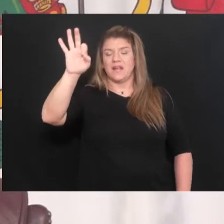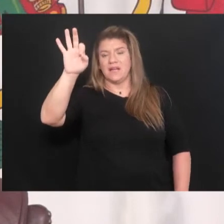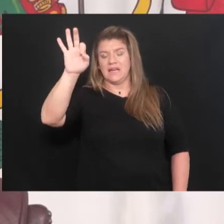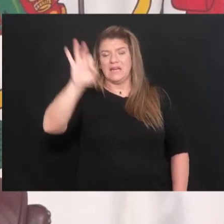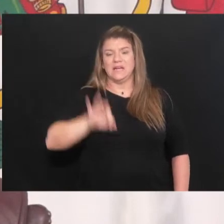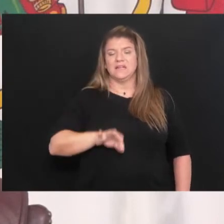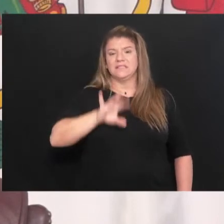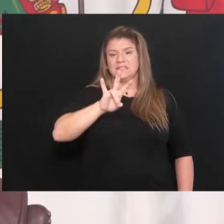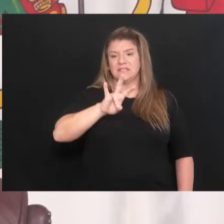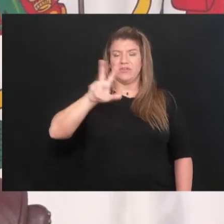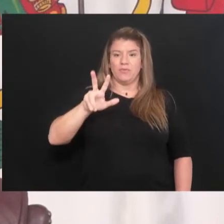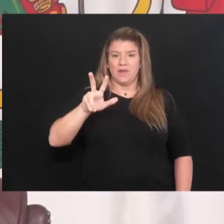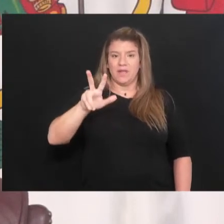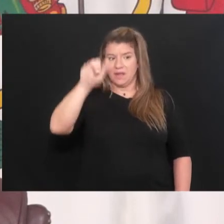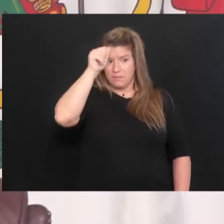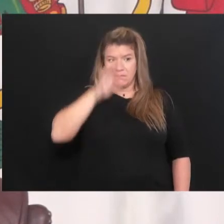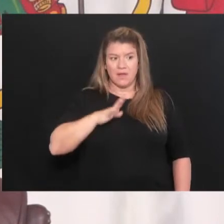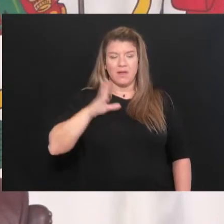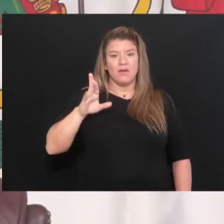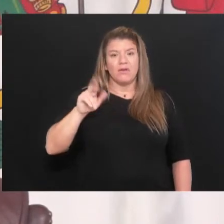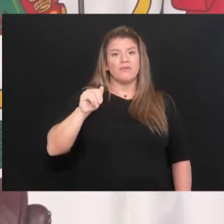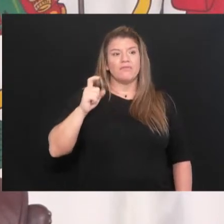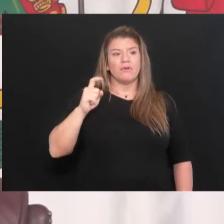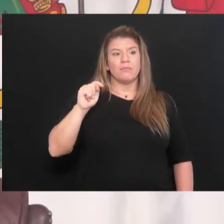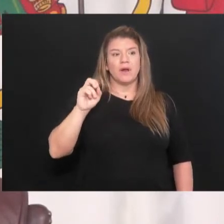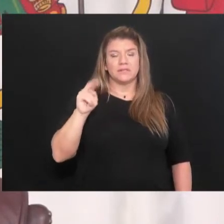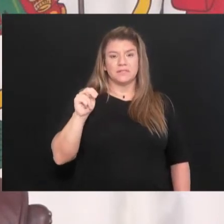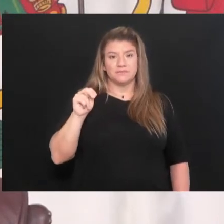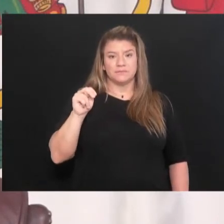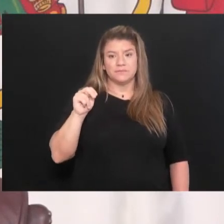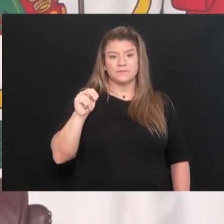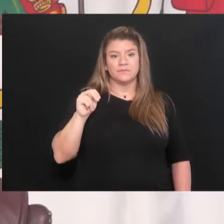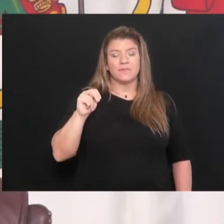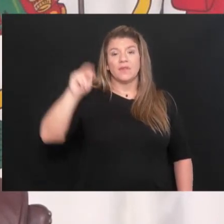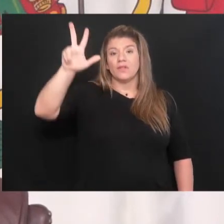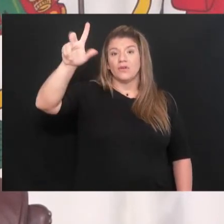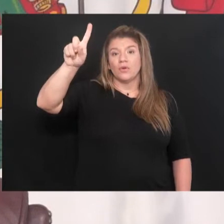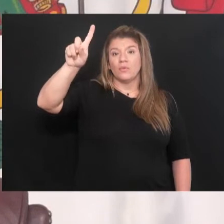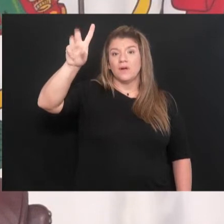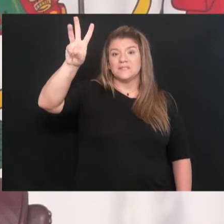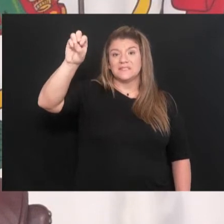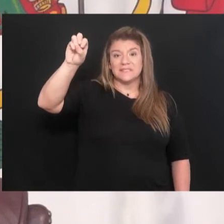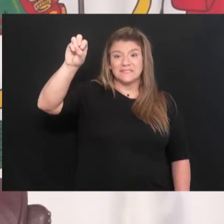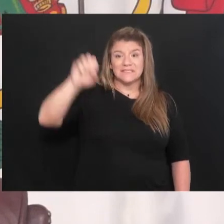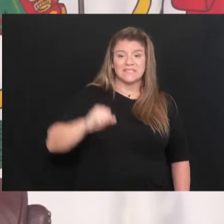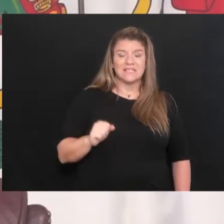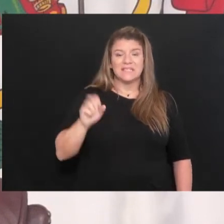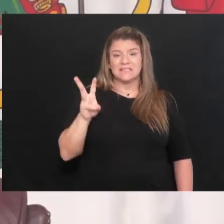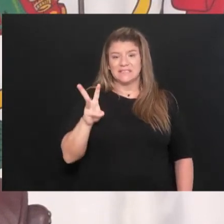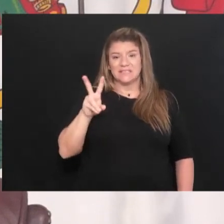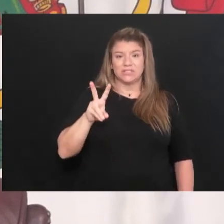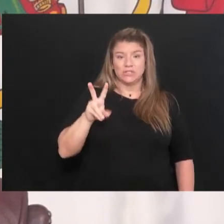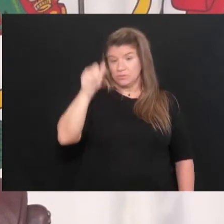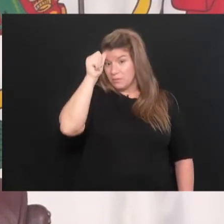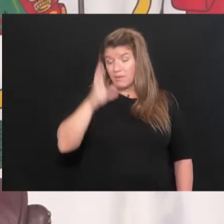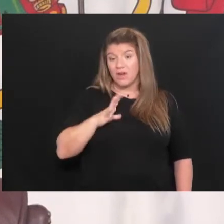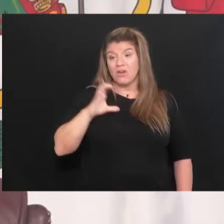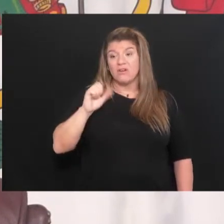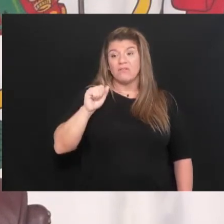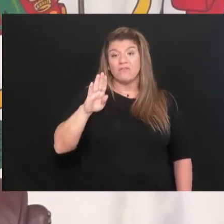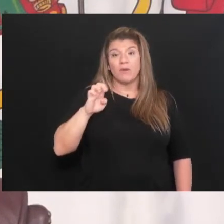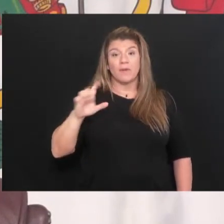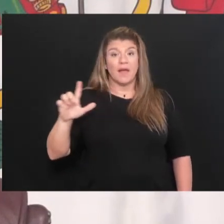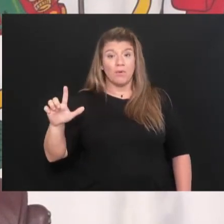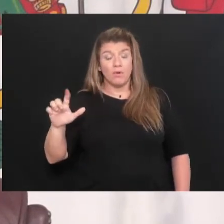death is a 73-year-old male from Braxton County. Our 3,160th death is a 62-year-old male from Cabell